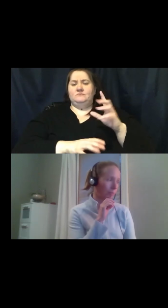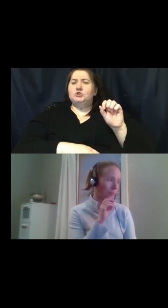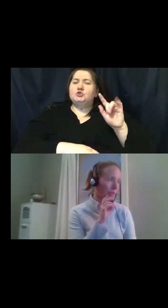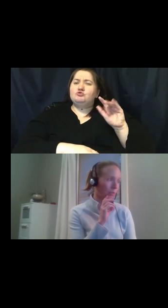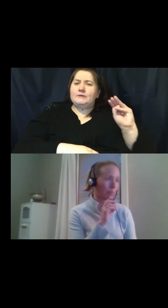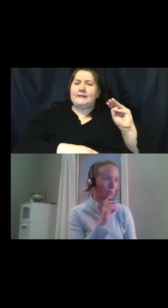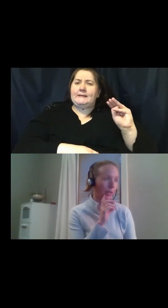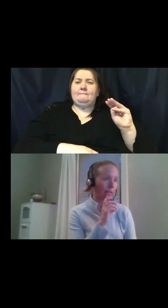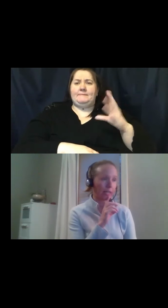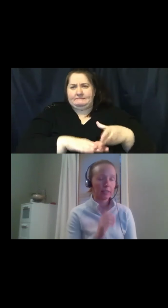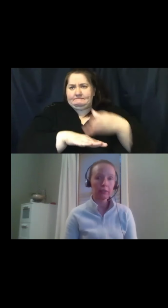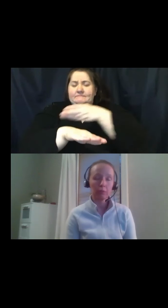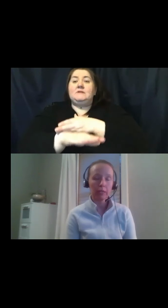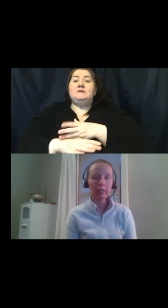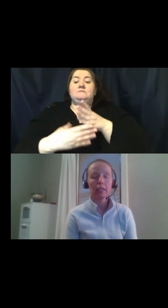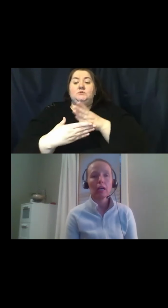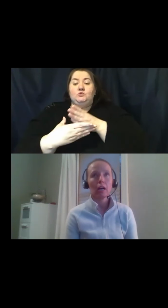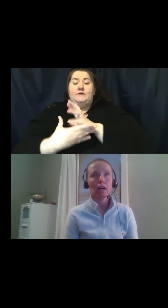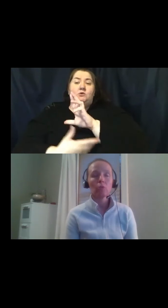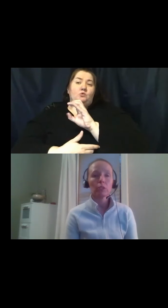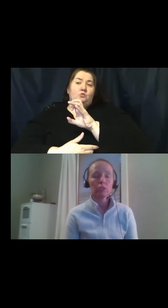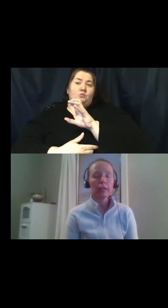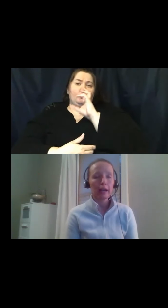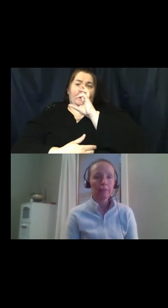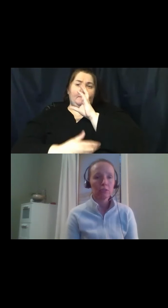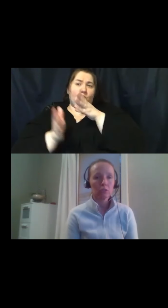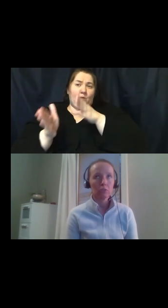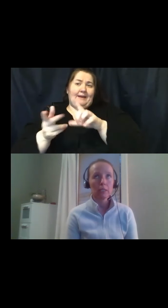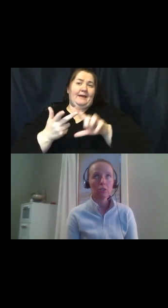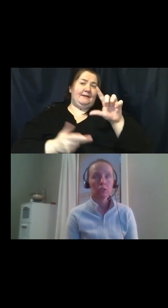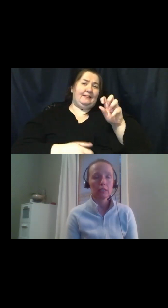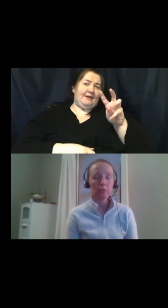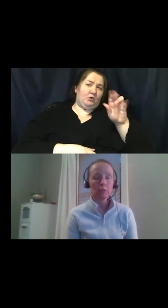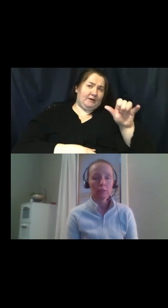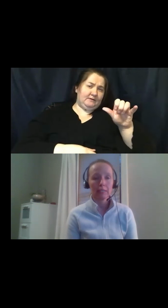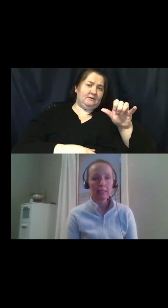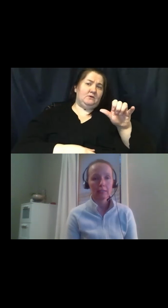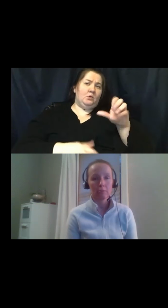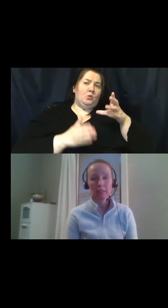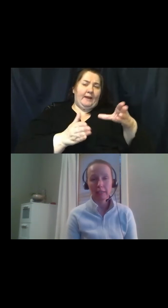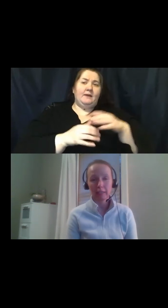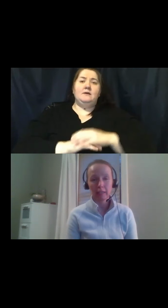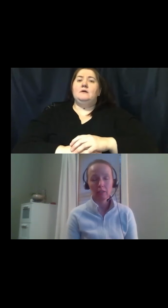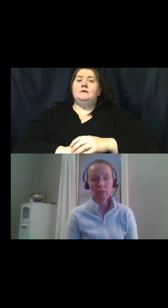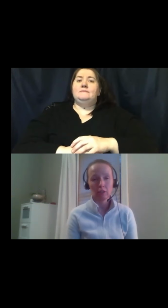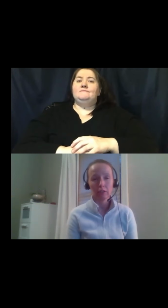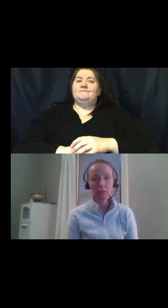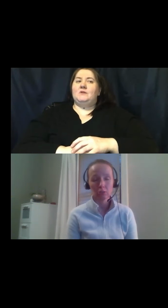between Redmond Way and Leary Way. We do have to make sure that we retain some